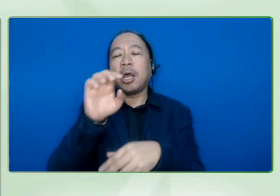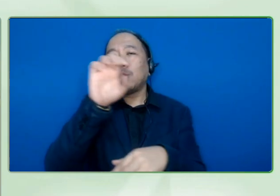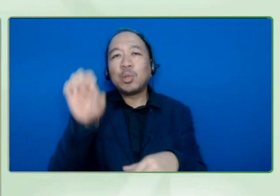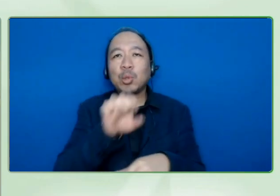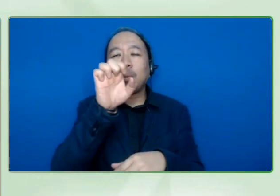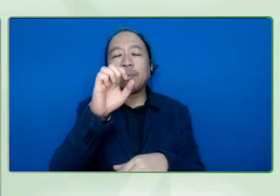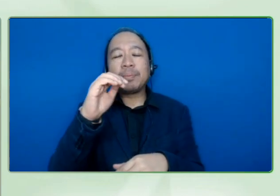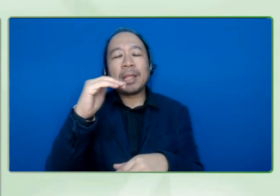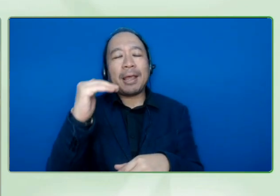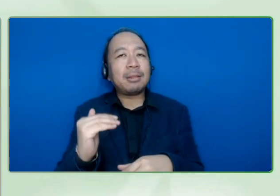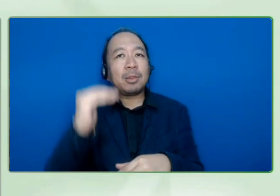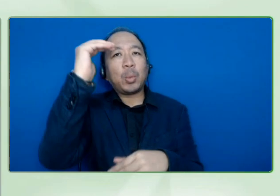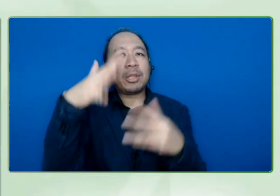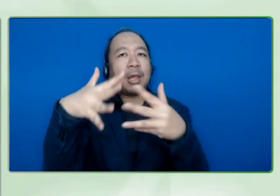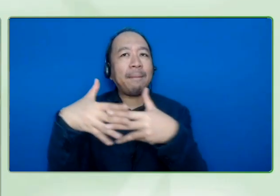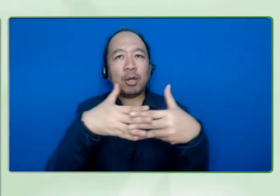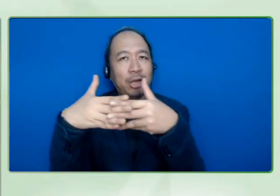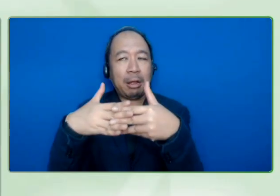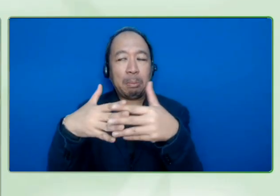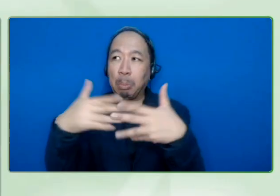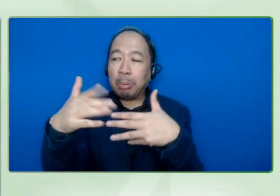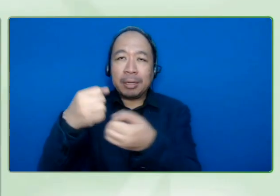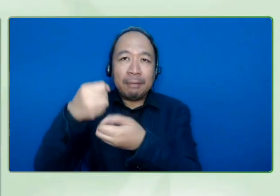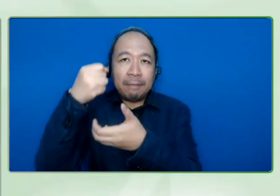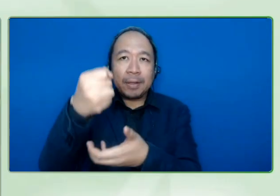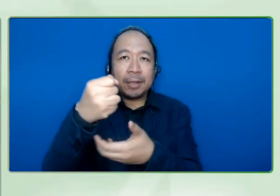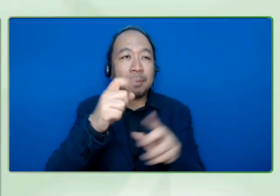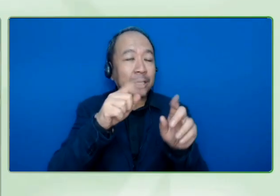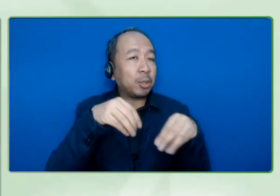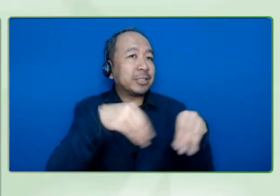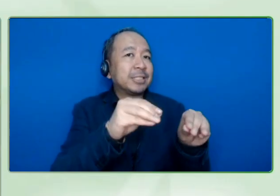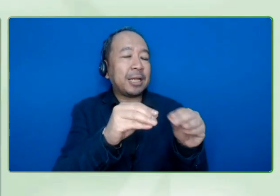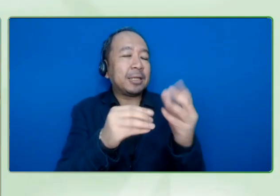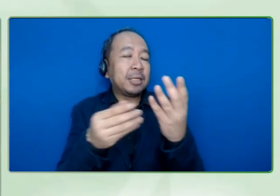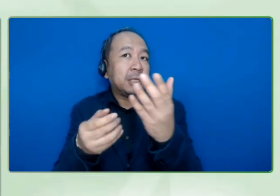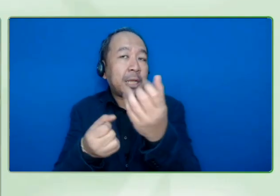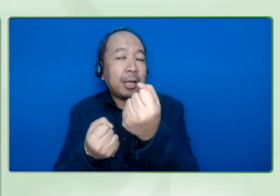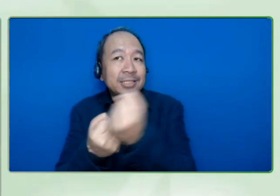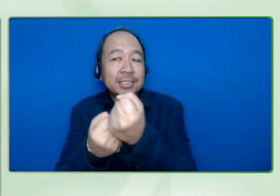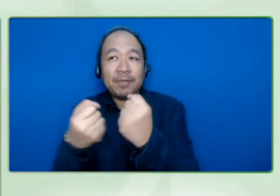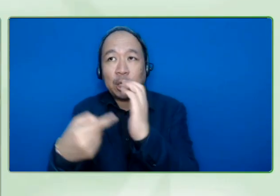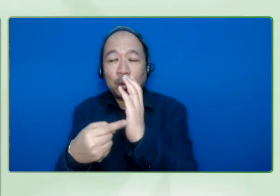there was funding. Yeah? We no longer sell assistive technology to Europe and North America. In fact, we invent